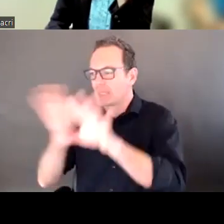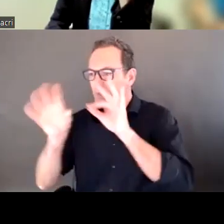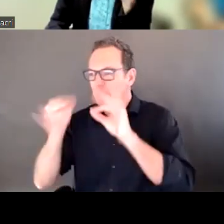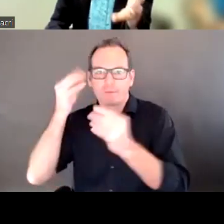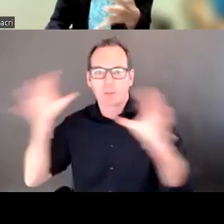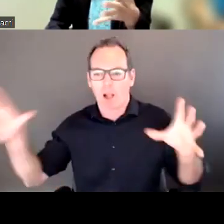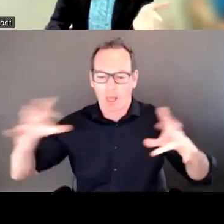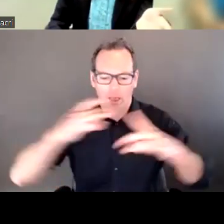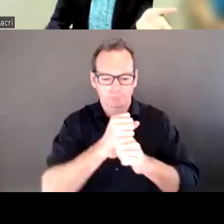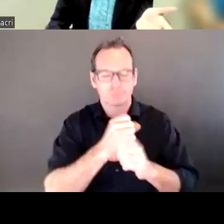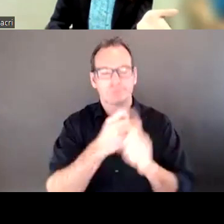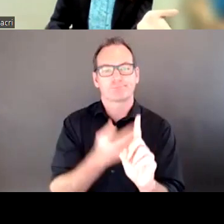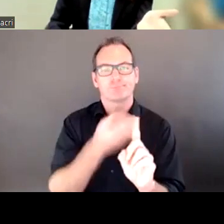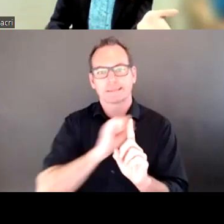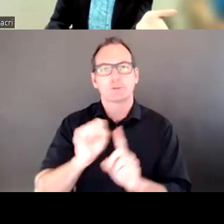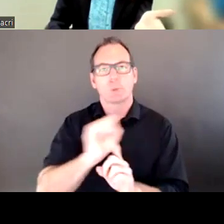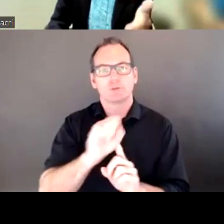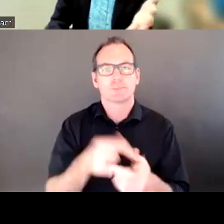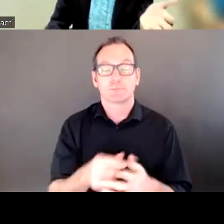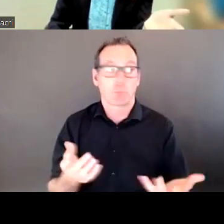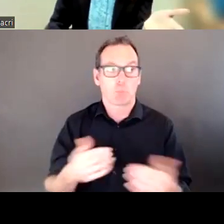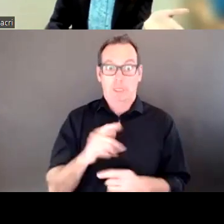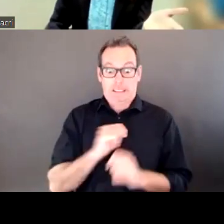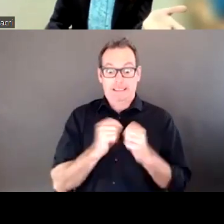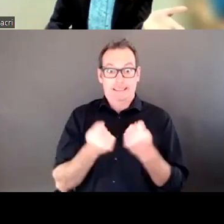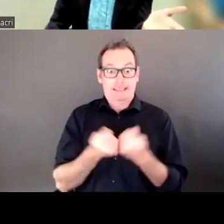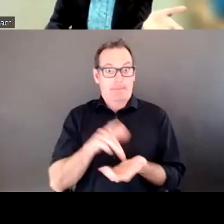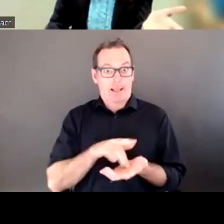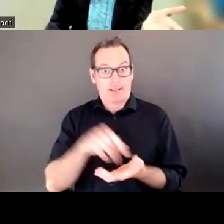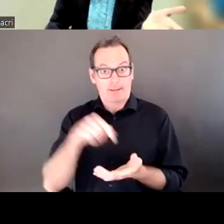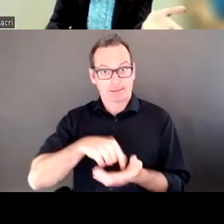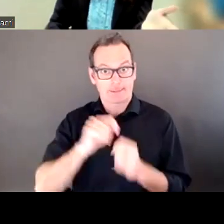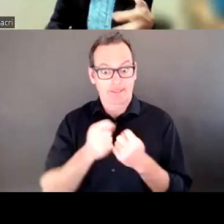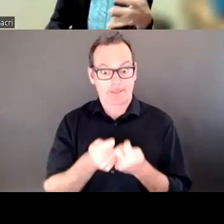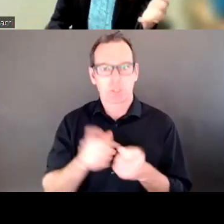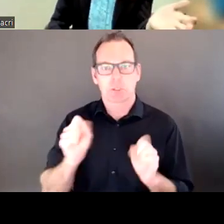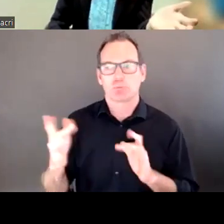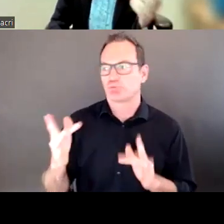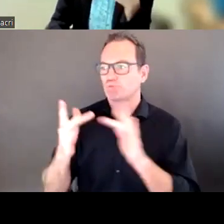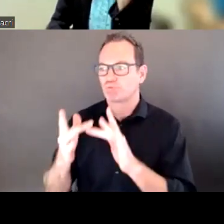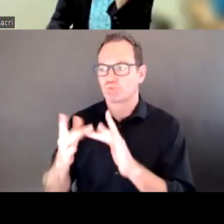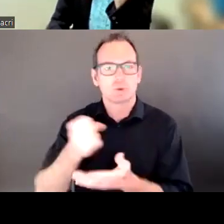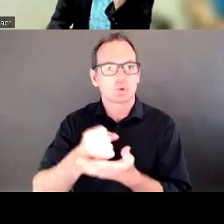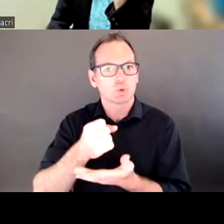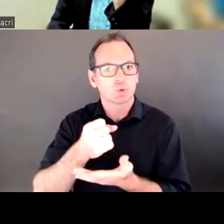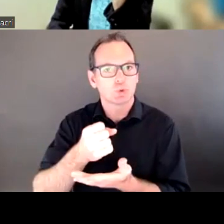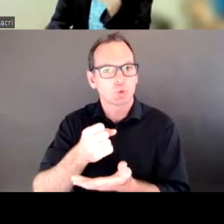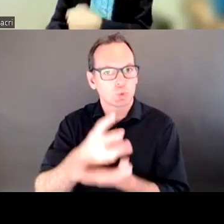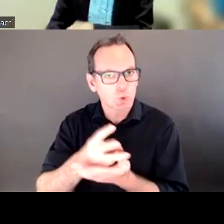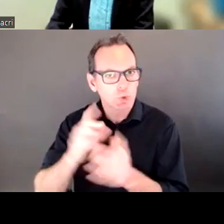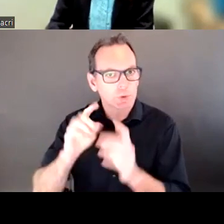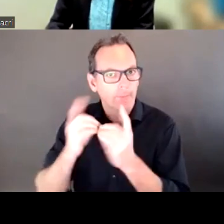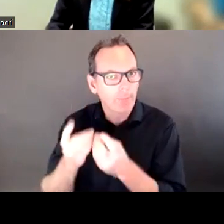a hospital definitely would reach out to individuals. So they could reach out to social work for sure, would be a really helpful